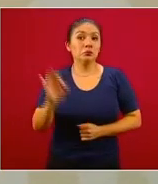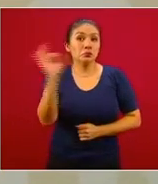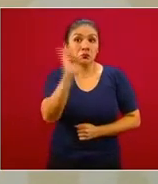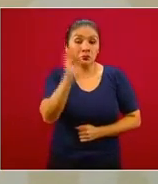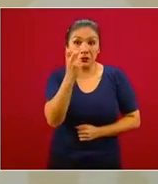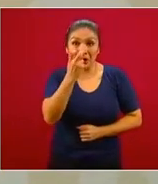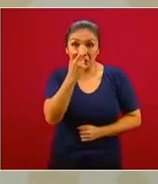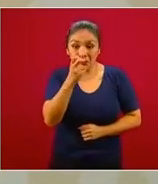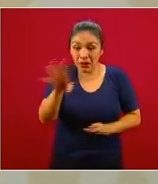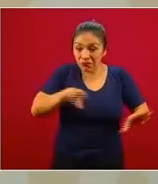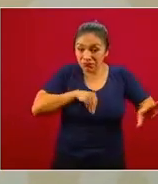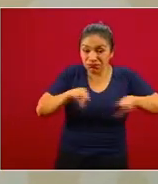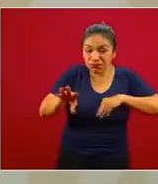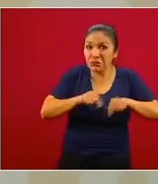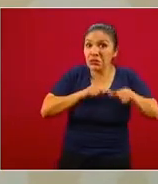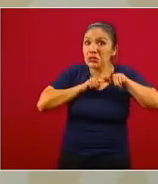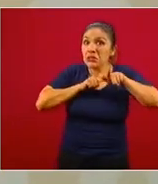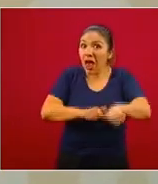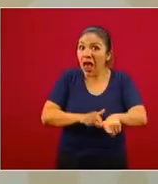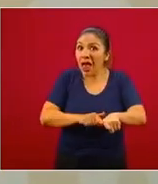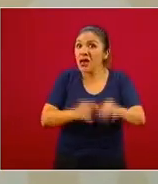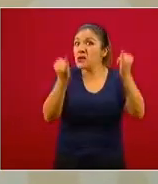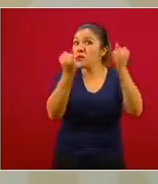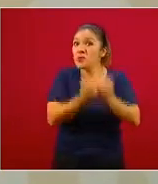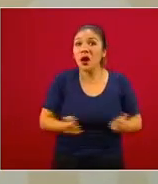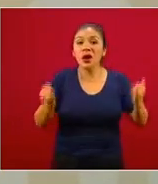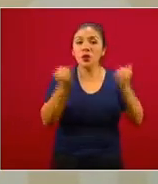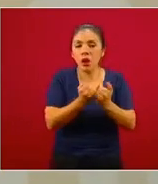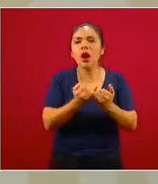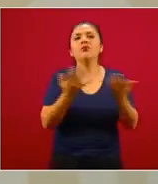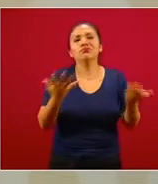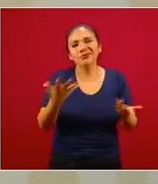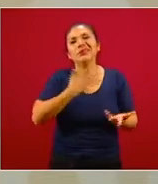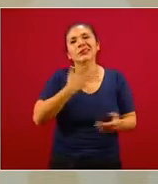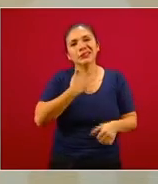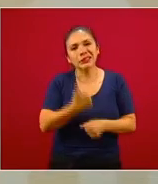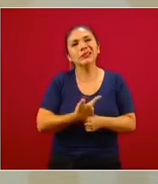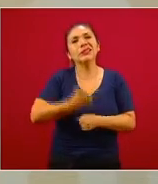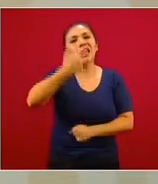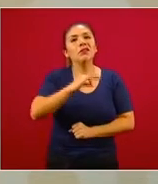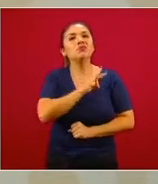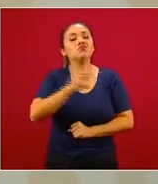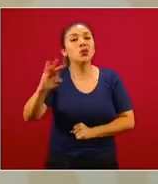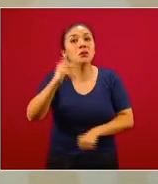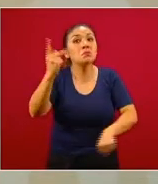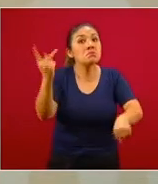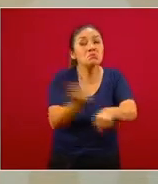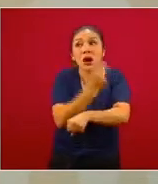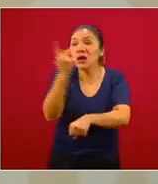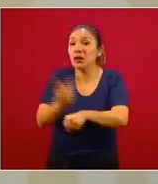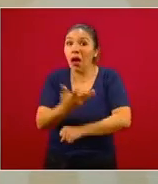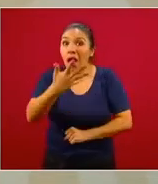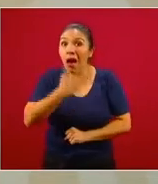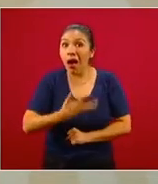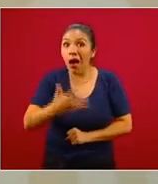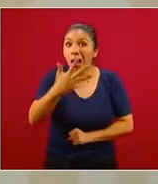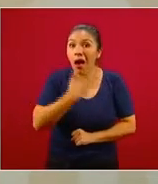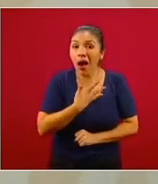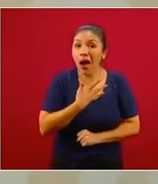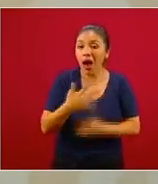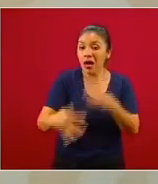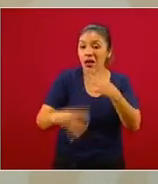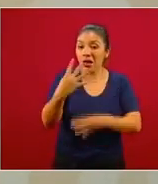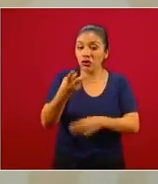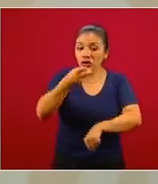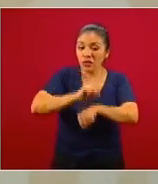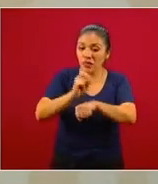show symptoms. If that transmission persists, there's always the risks that, besides the cases that we've